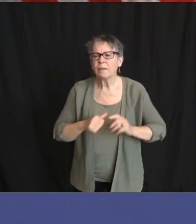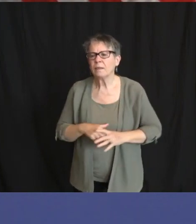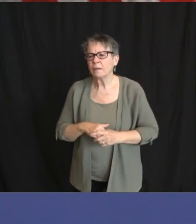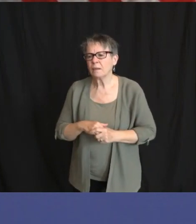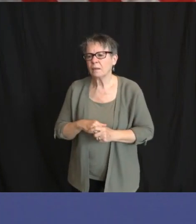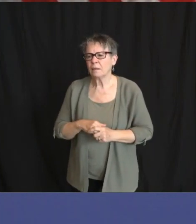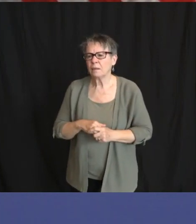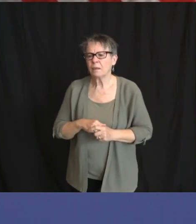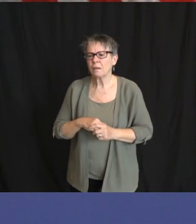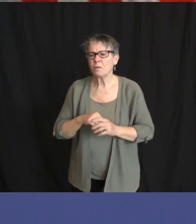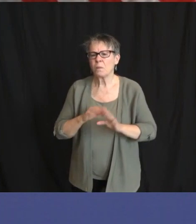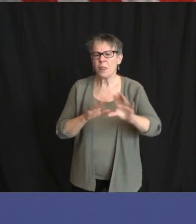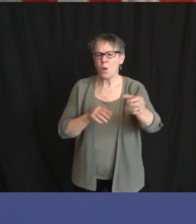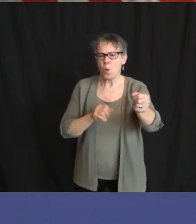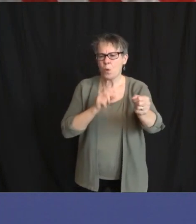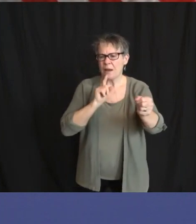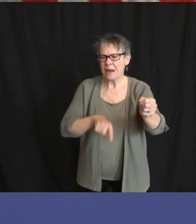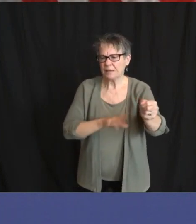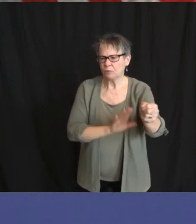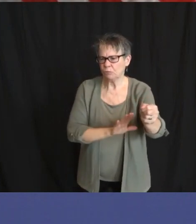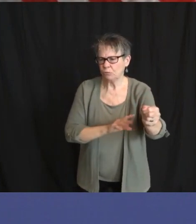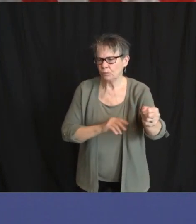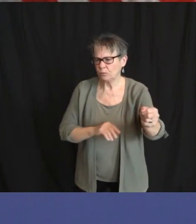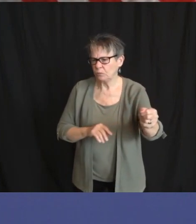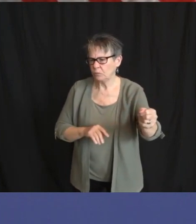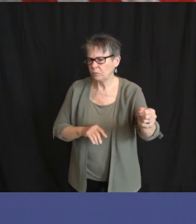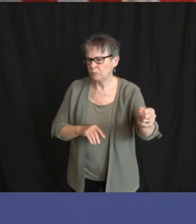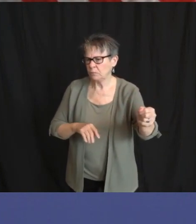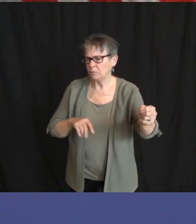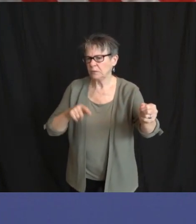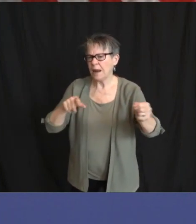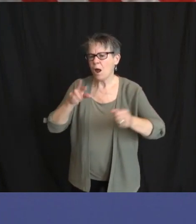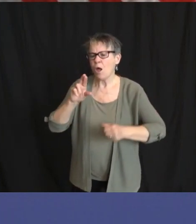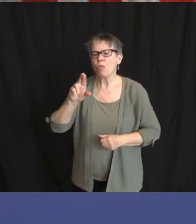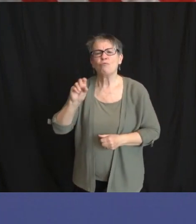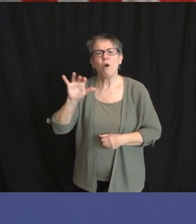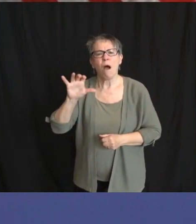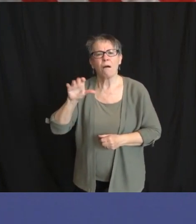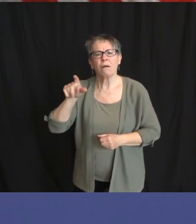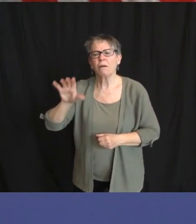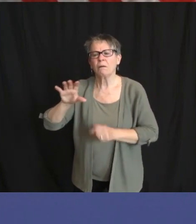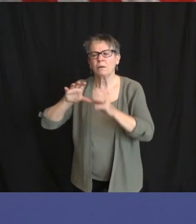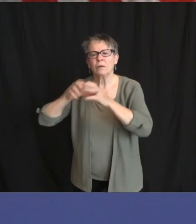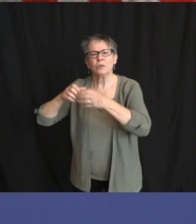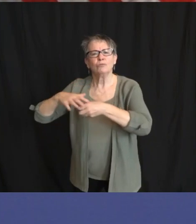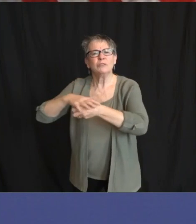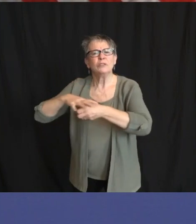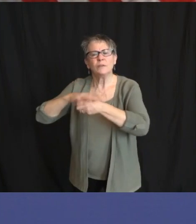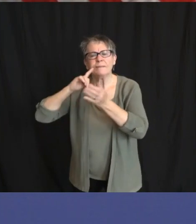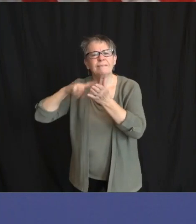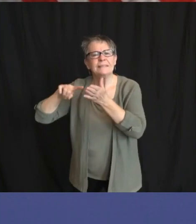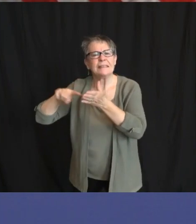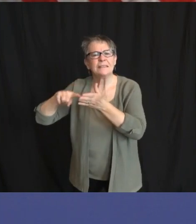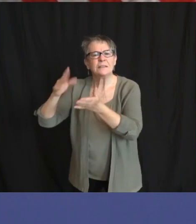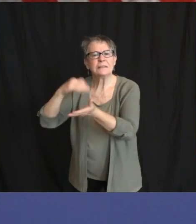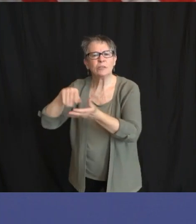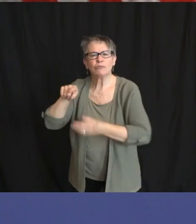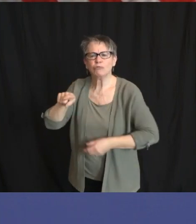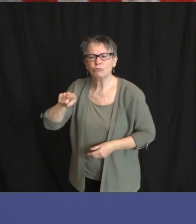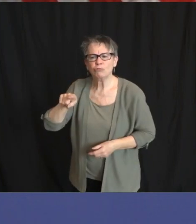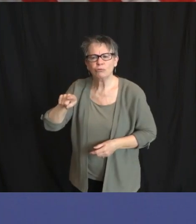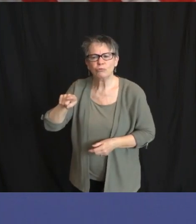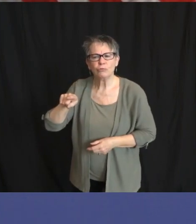sizes, including antibody. And we want to make sure that we spend our bullets appropriately. And Matt